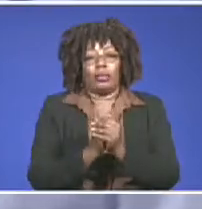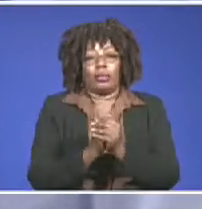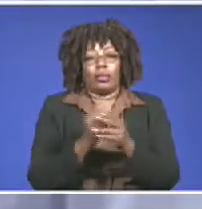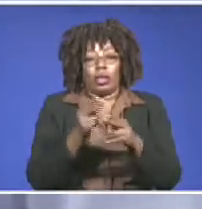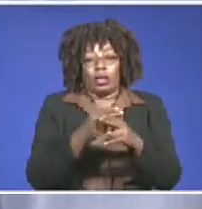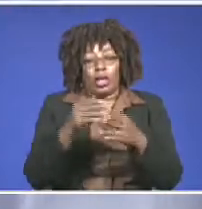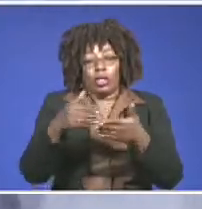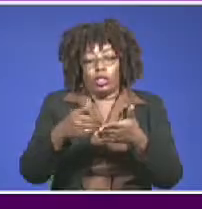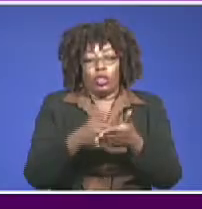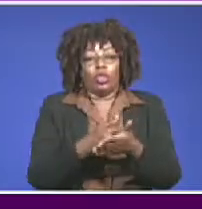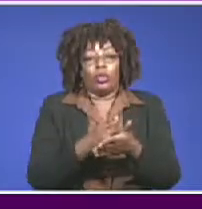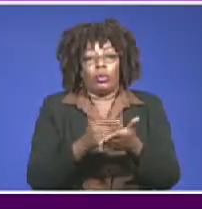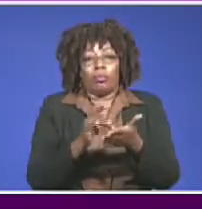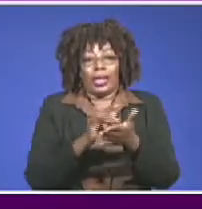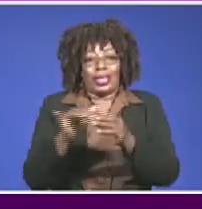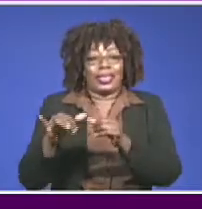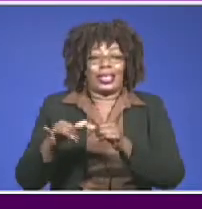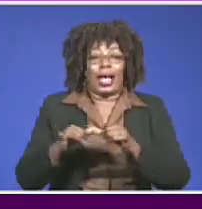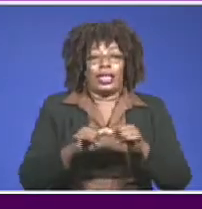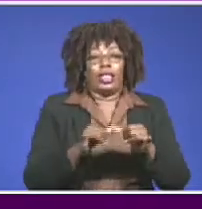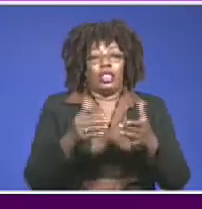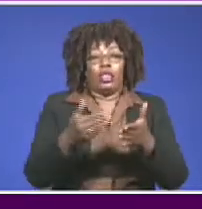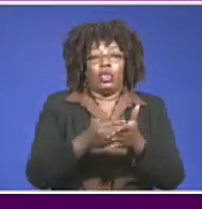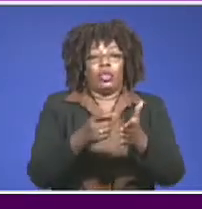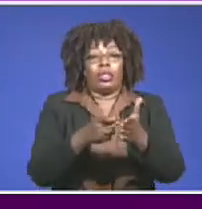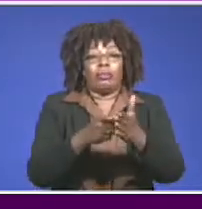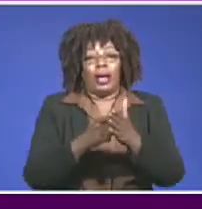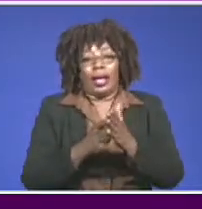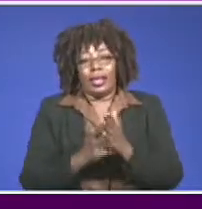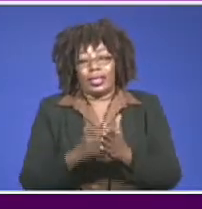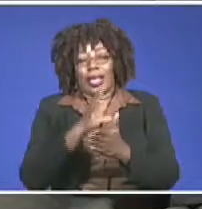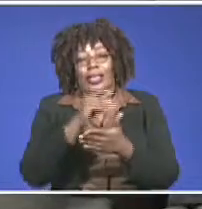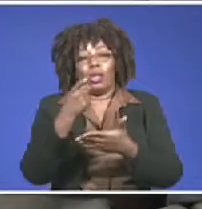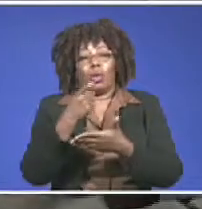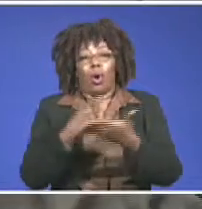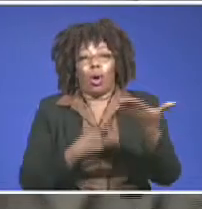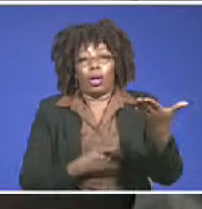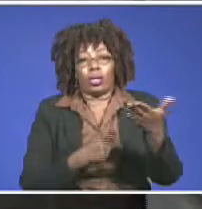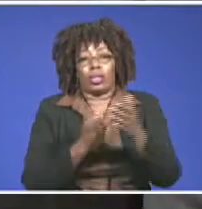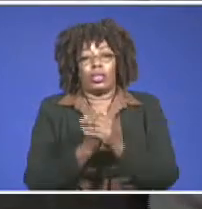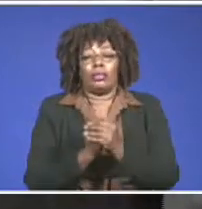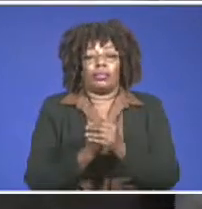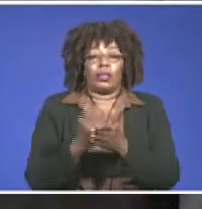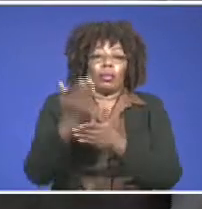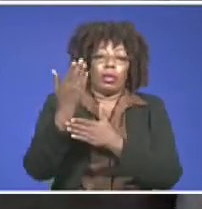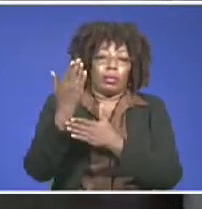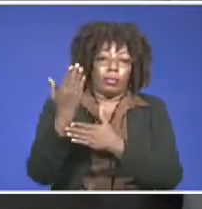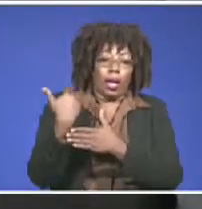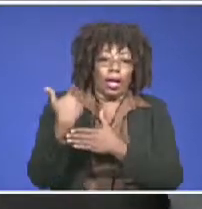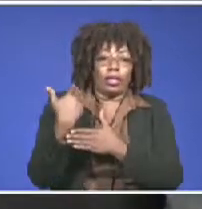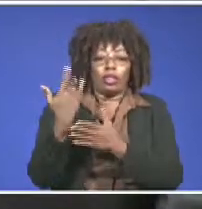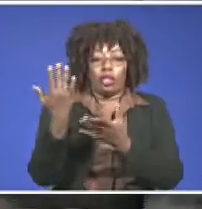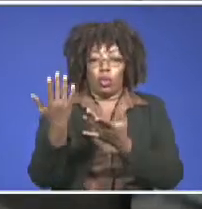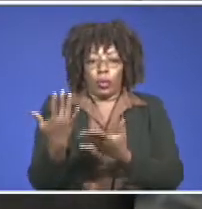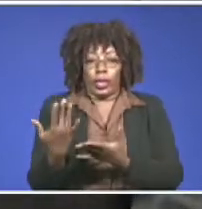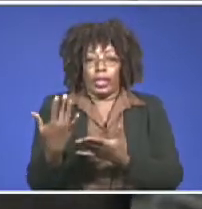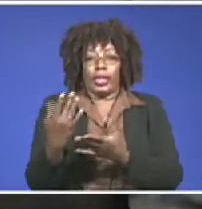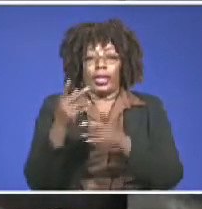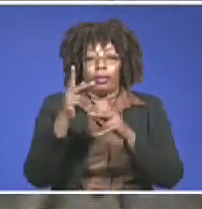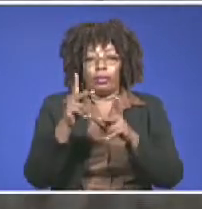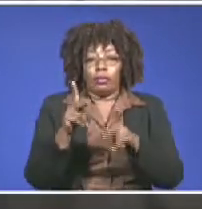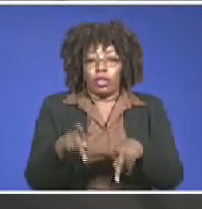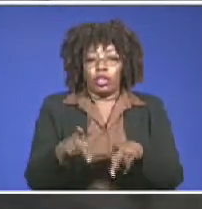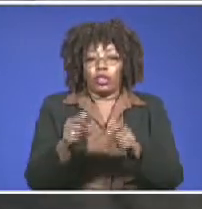and new medical standards come new demands and costs. It used to be that we would wait until people with